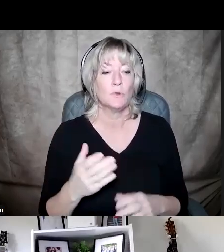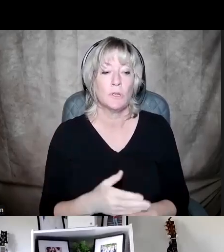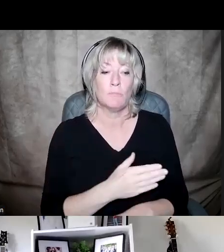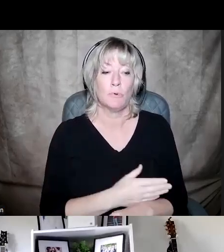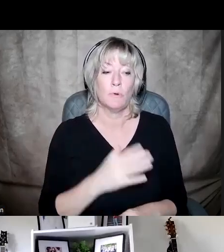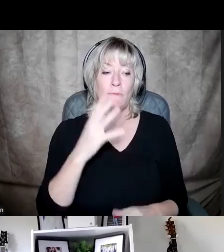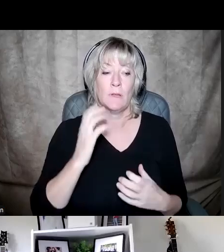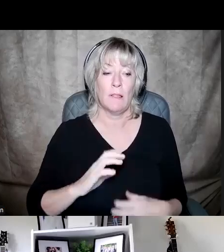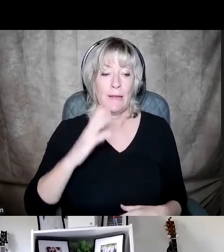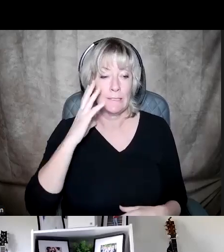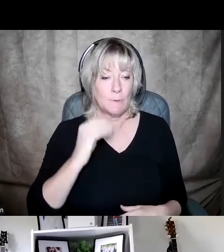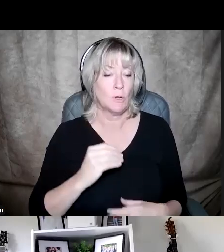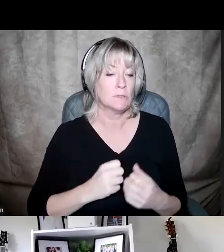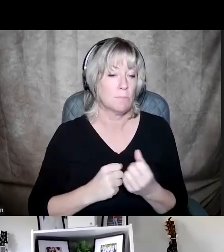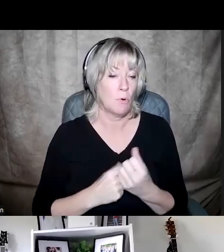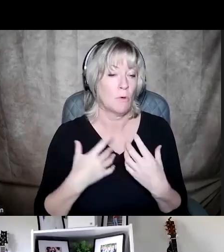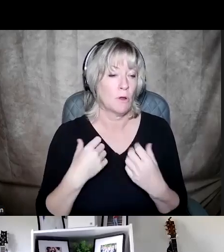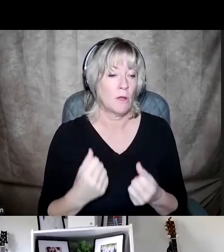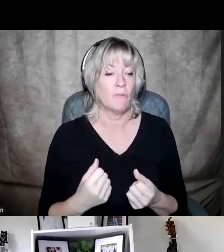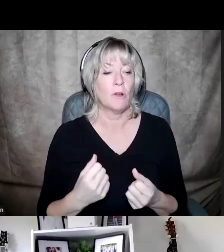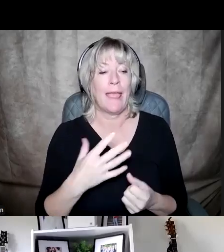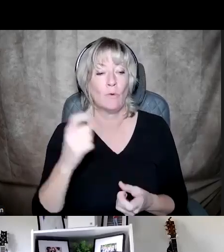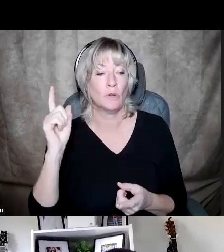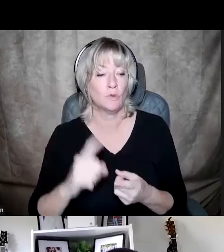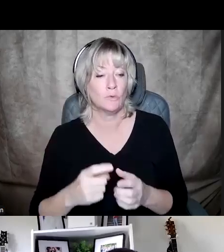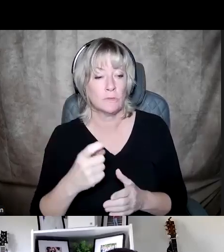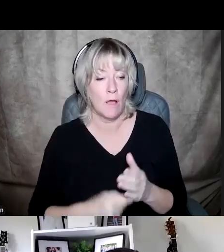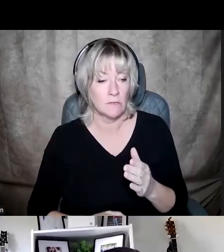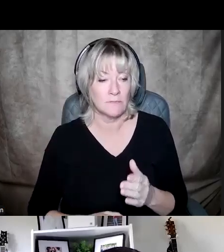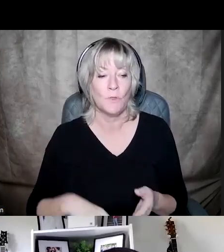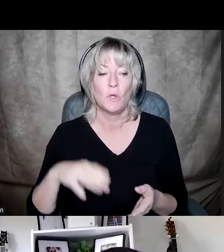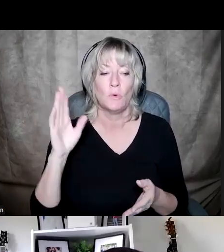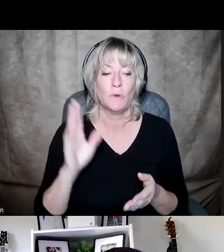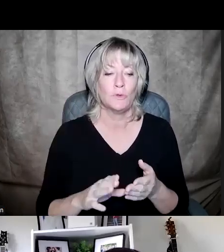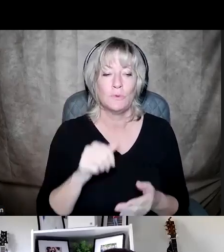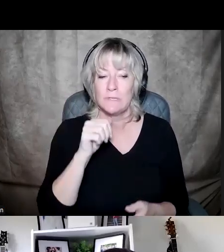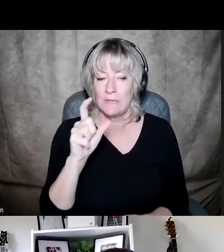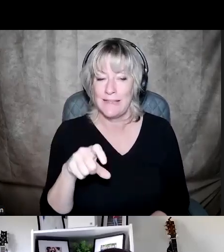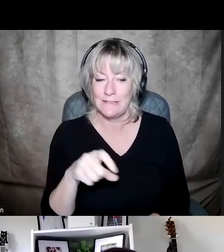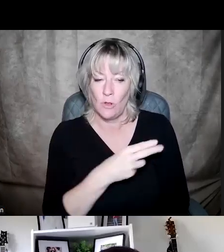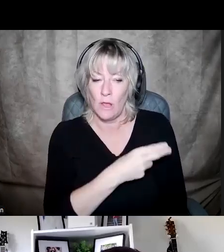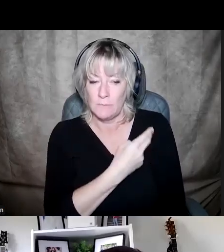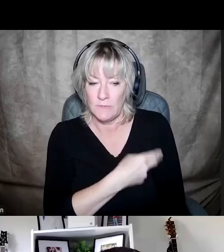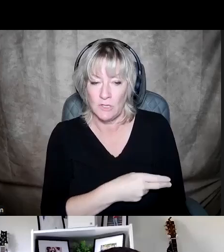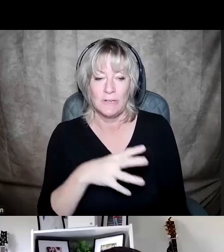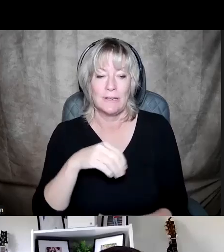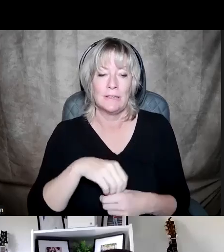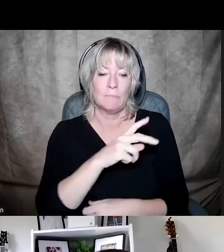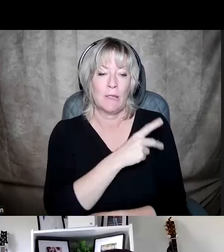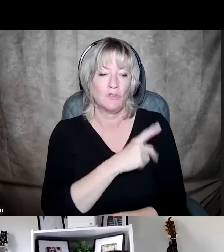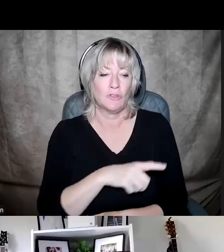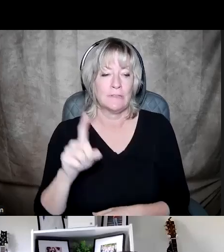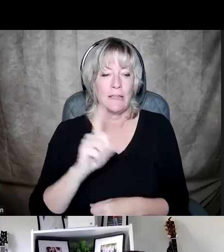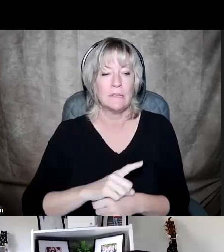recovery and wellness, whilst also reducing costs, to reduce unnecessary hospitalizations and inpatient days, and also to reduce recidivism and